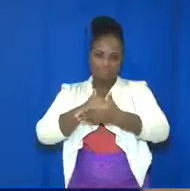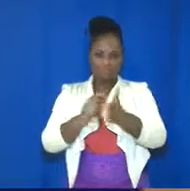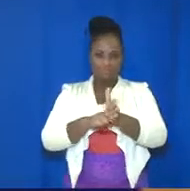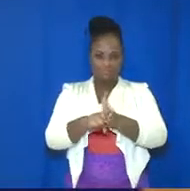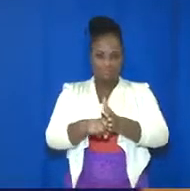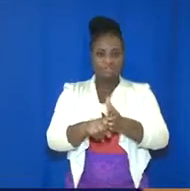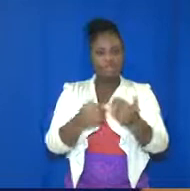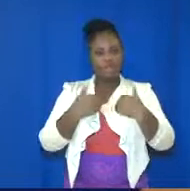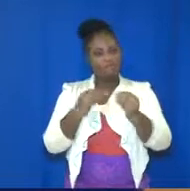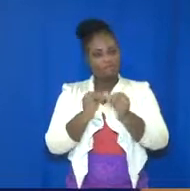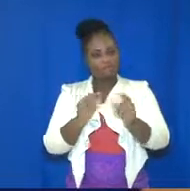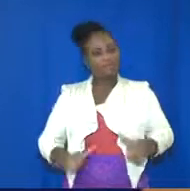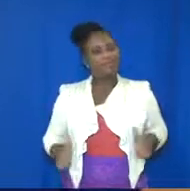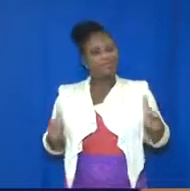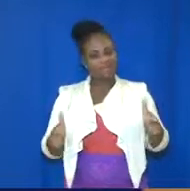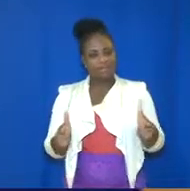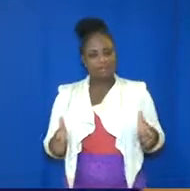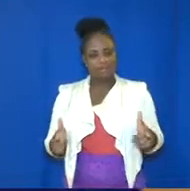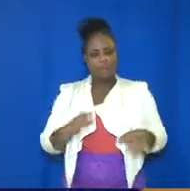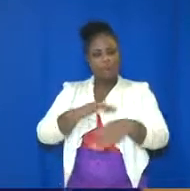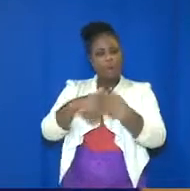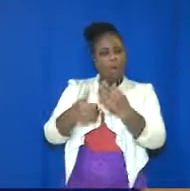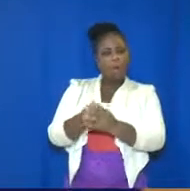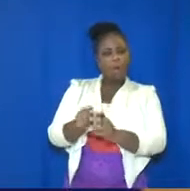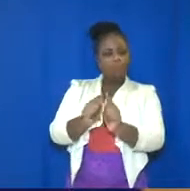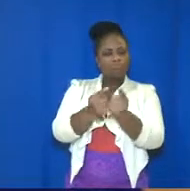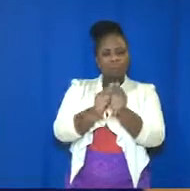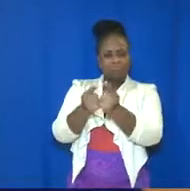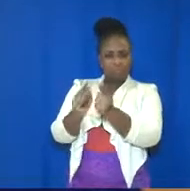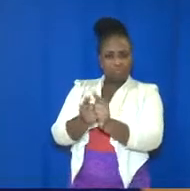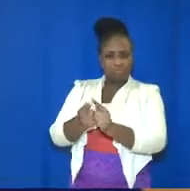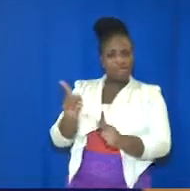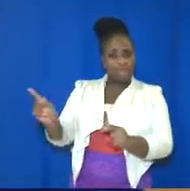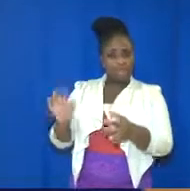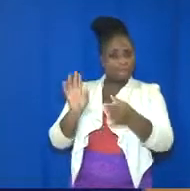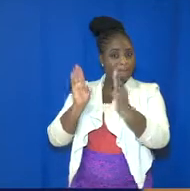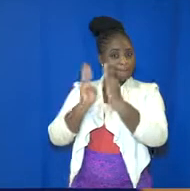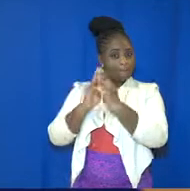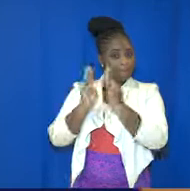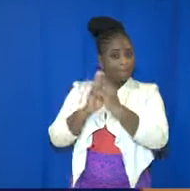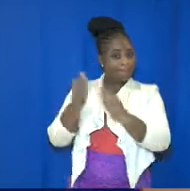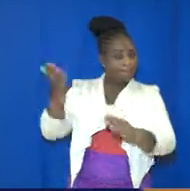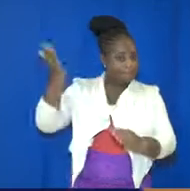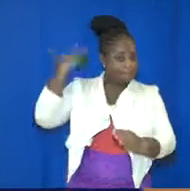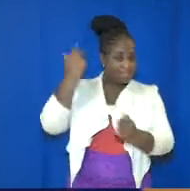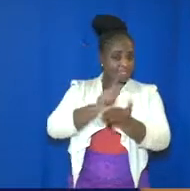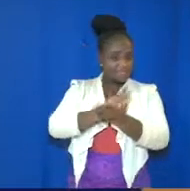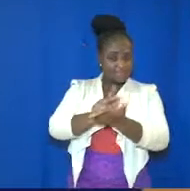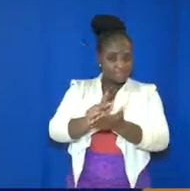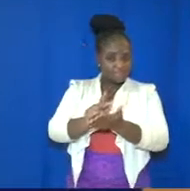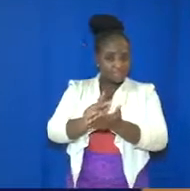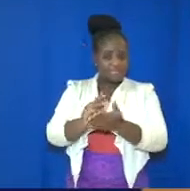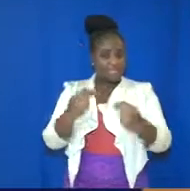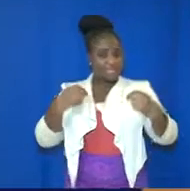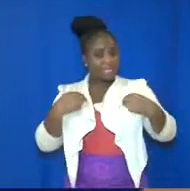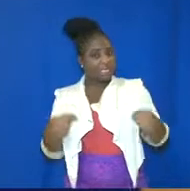return to a life of normalcy. All stakeholder bodies I have interacted with over the last